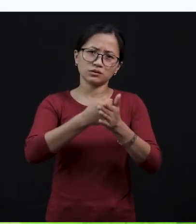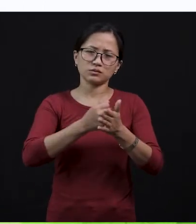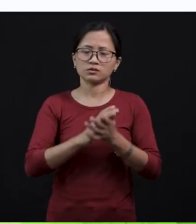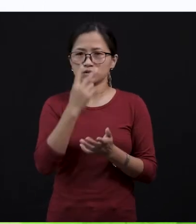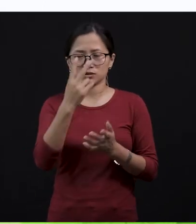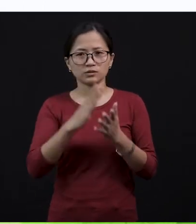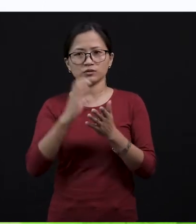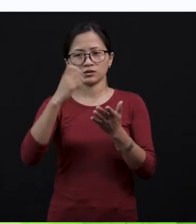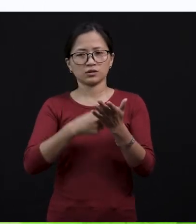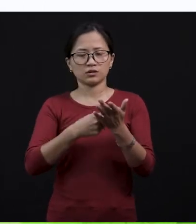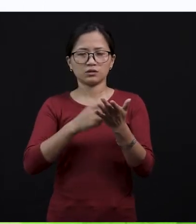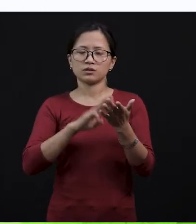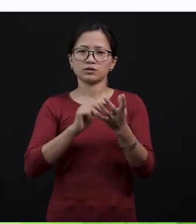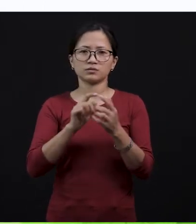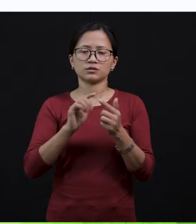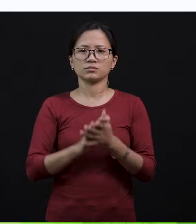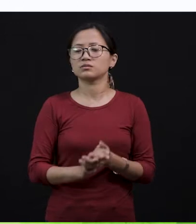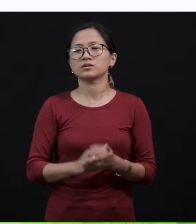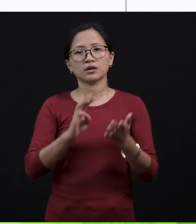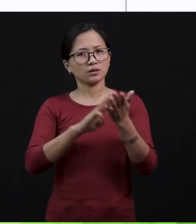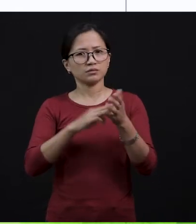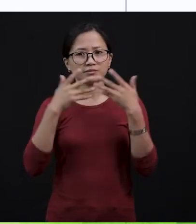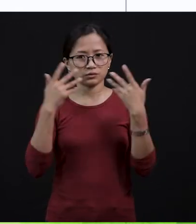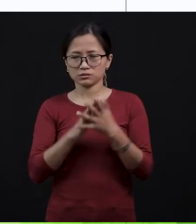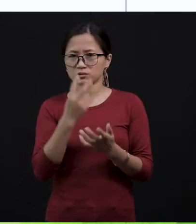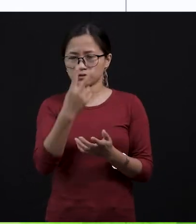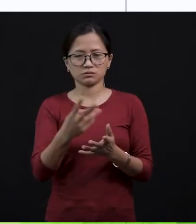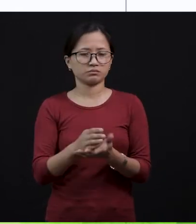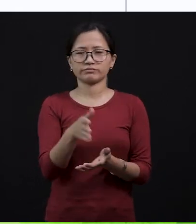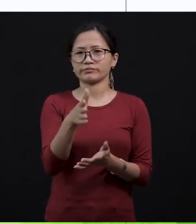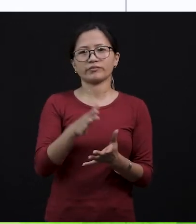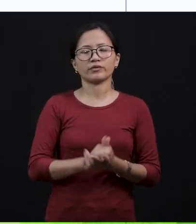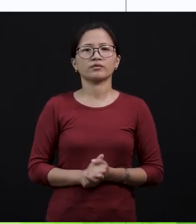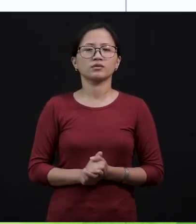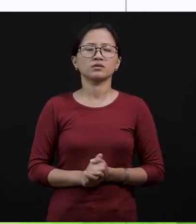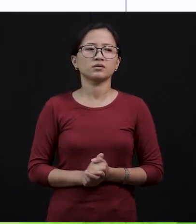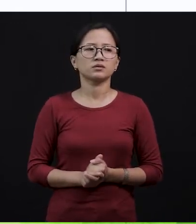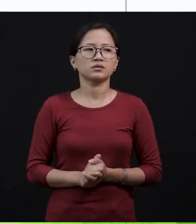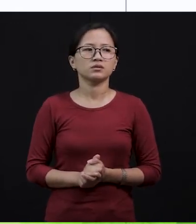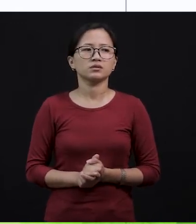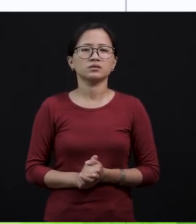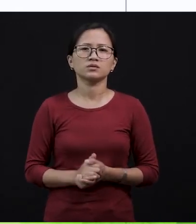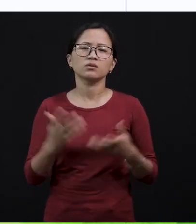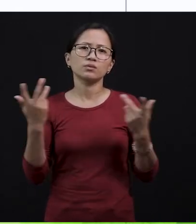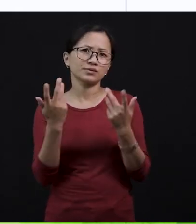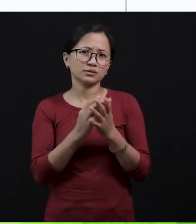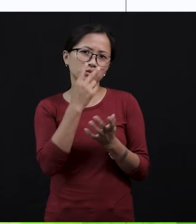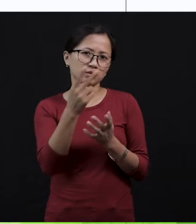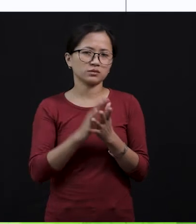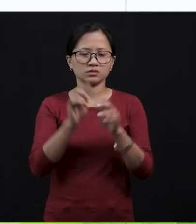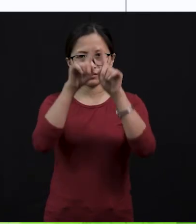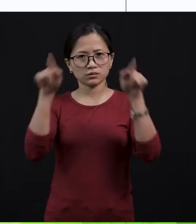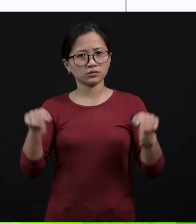of crime, Macavity is not there. Now let's find out more about Macavity. What is this, the scene